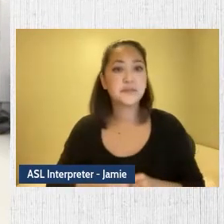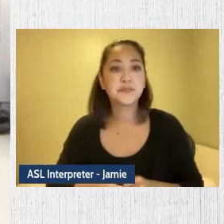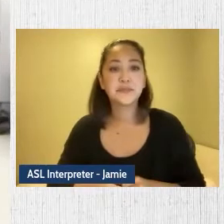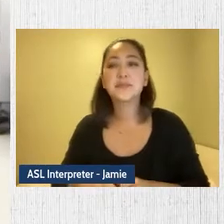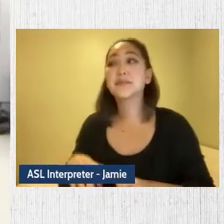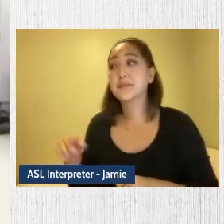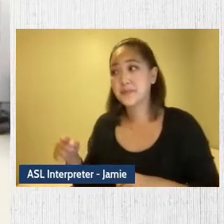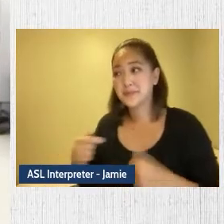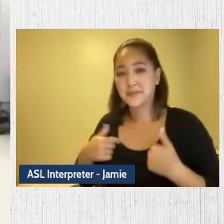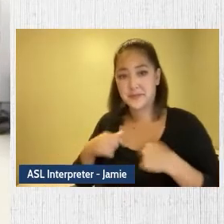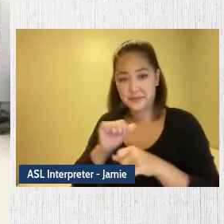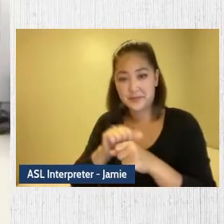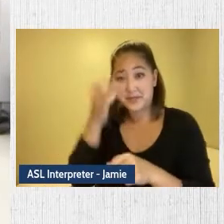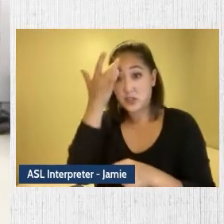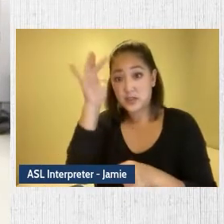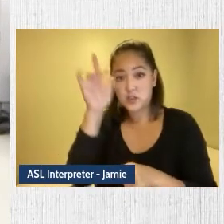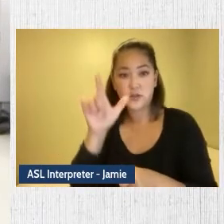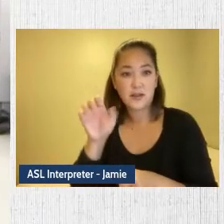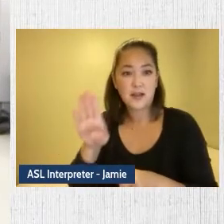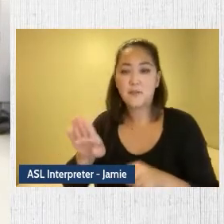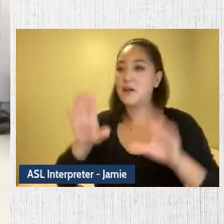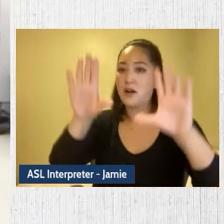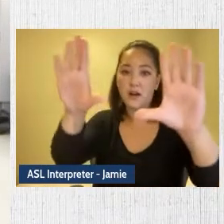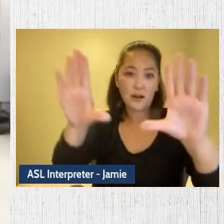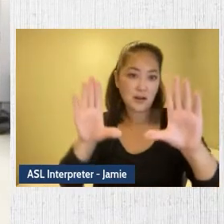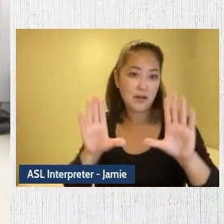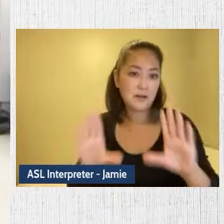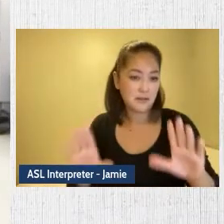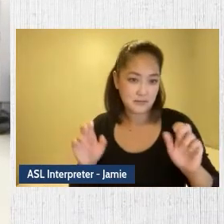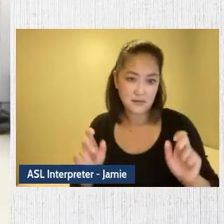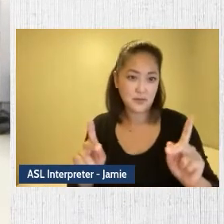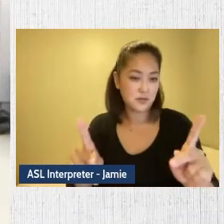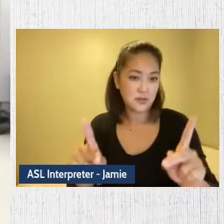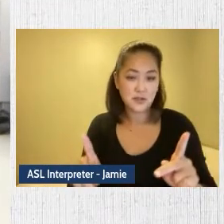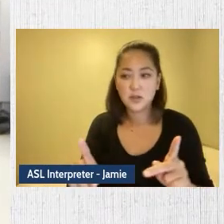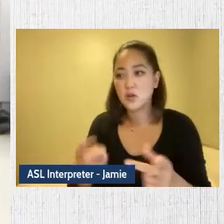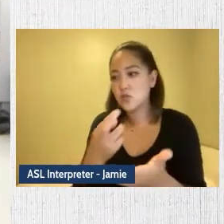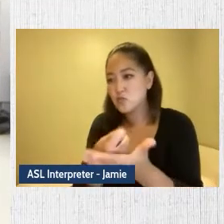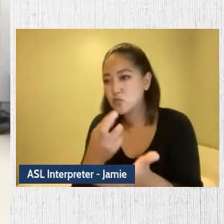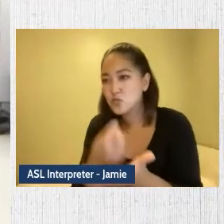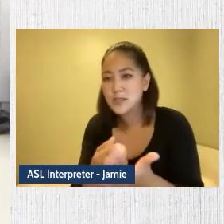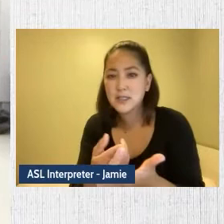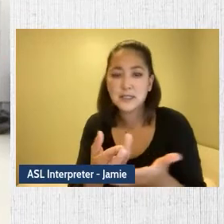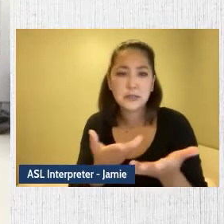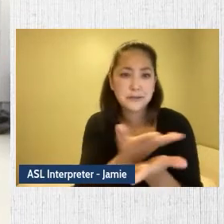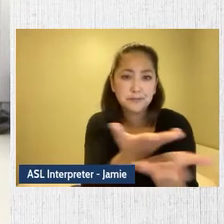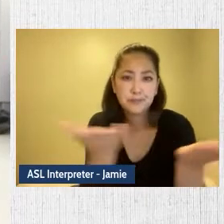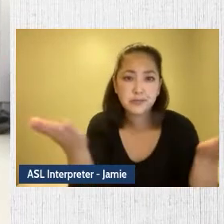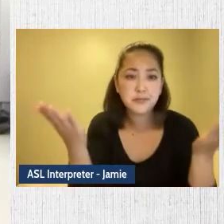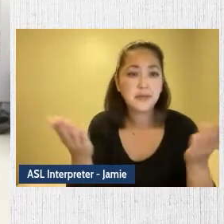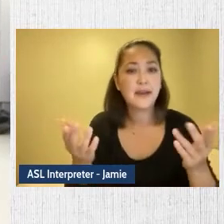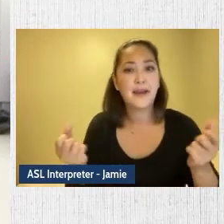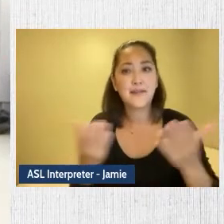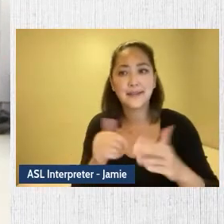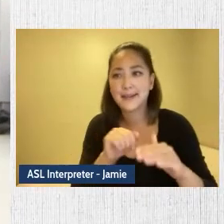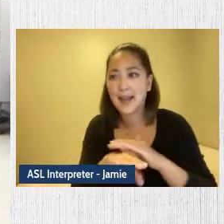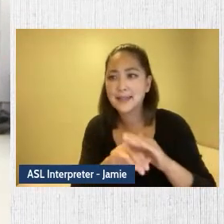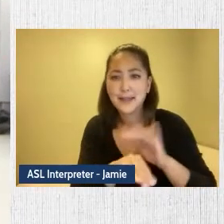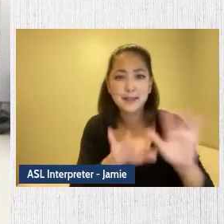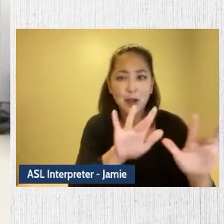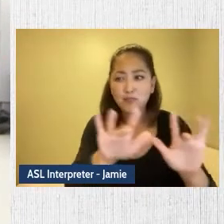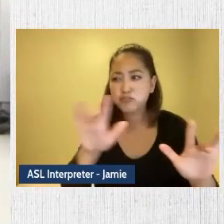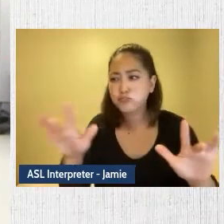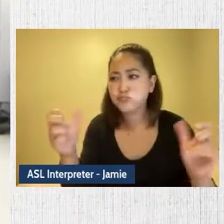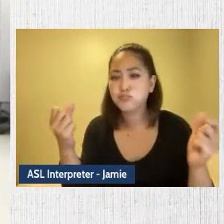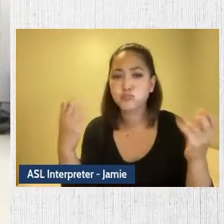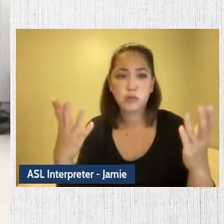So working at Ingenuity Labs has been a fantastic opportunity. Just the resources and everything that I've had access to in this